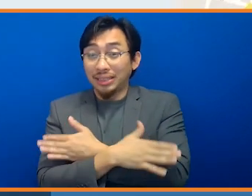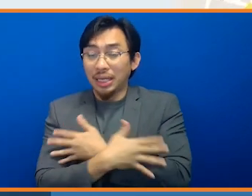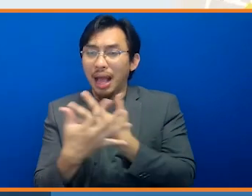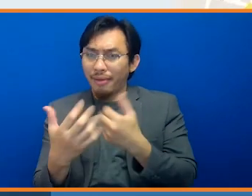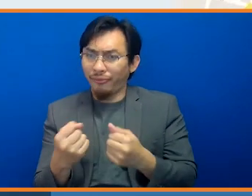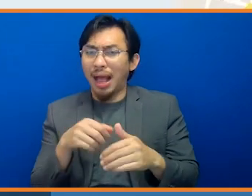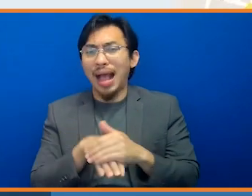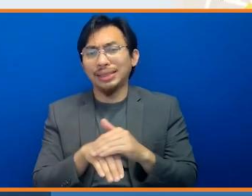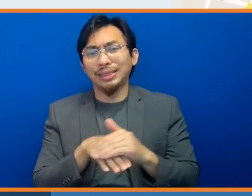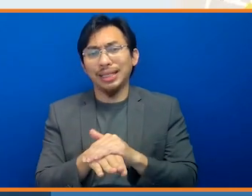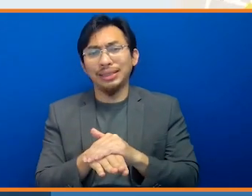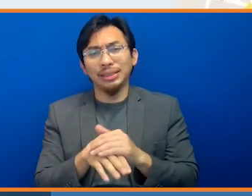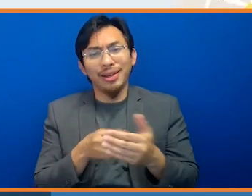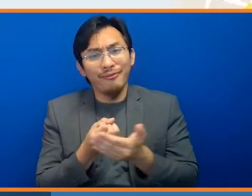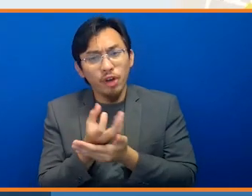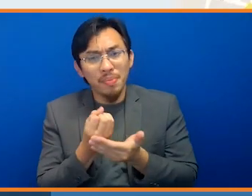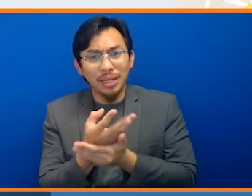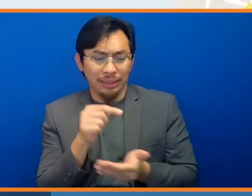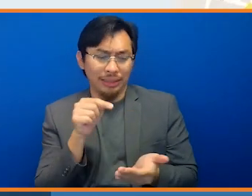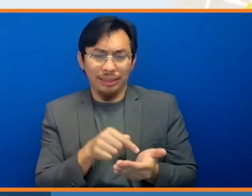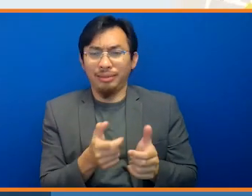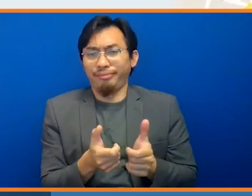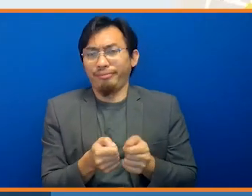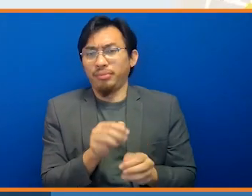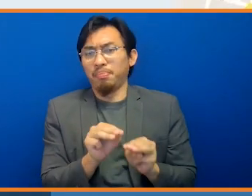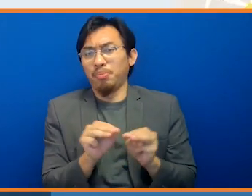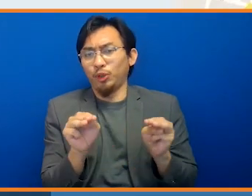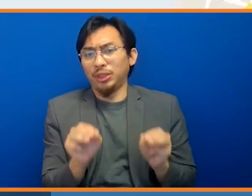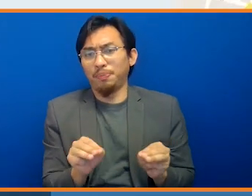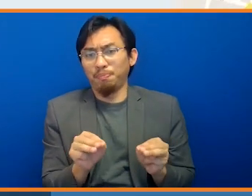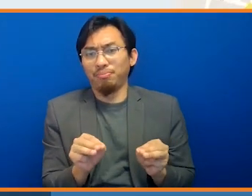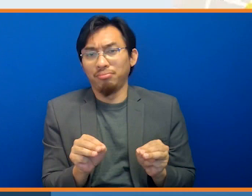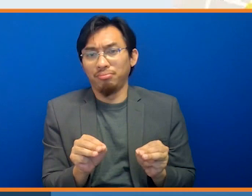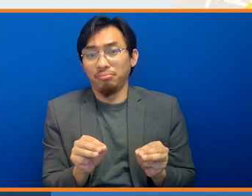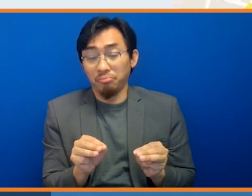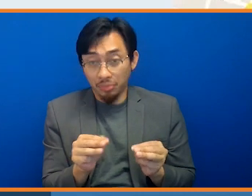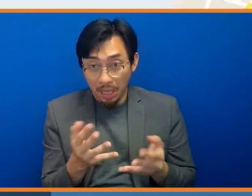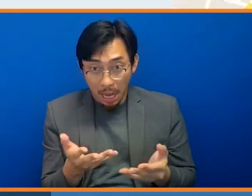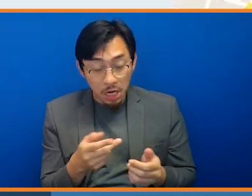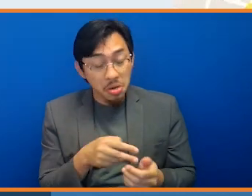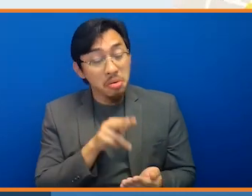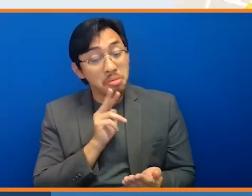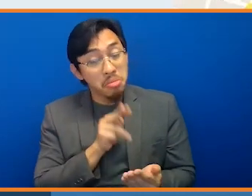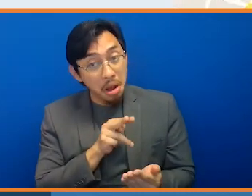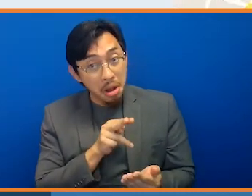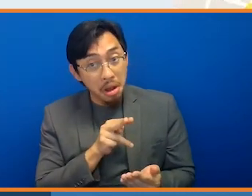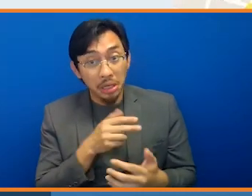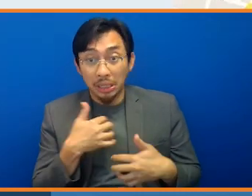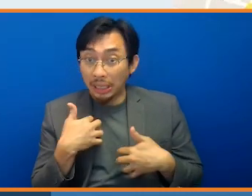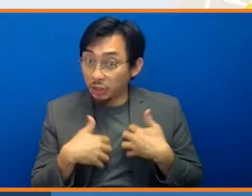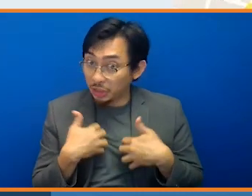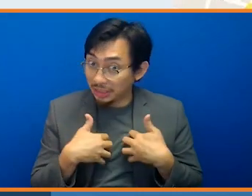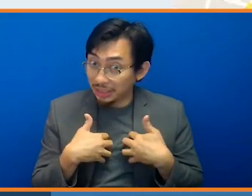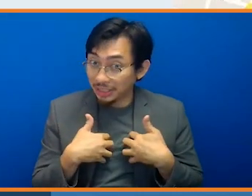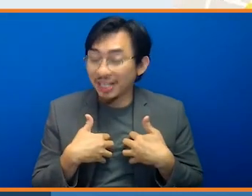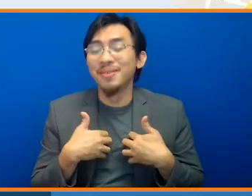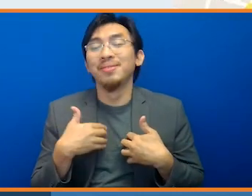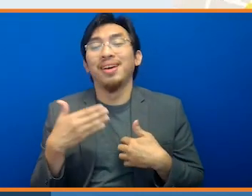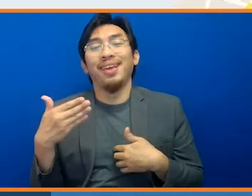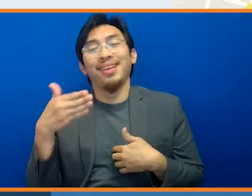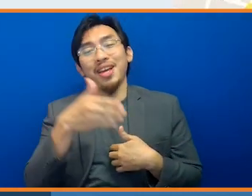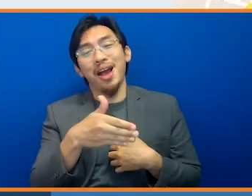relevant information through the mobile museum, the more become interested in and will come to visit Aceh.